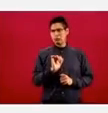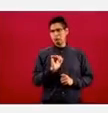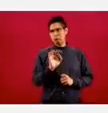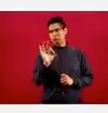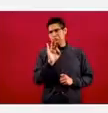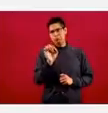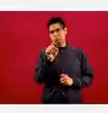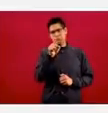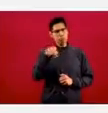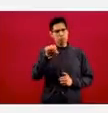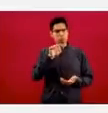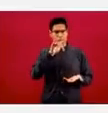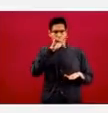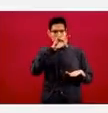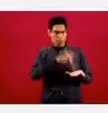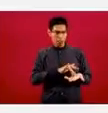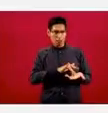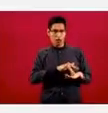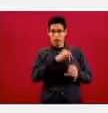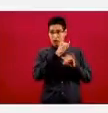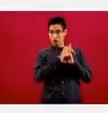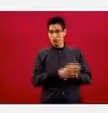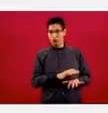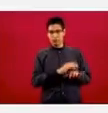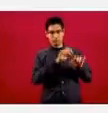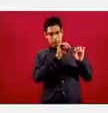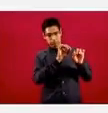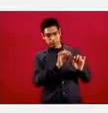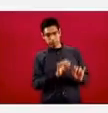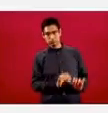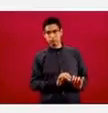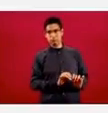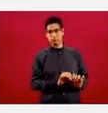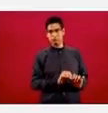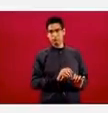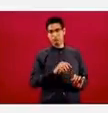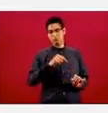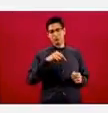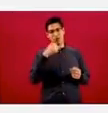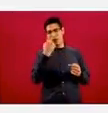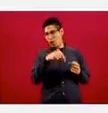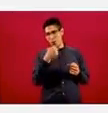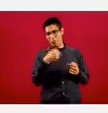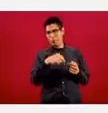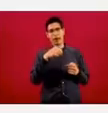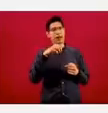orientation regarding his health or his possible contagion from COVID-19.